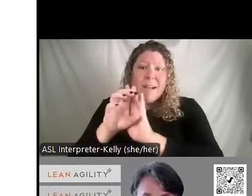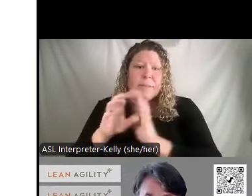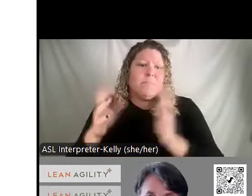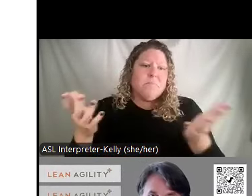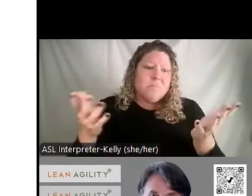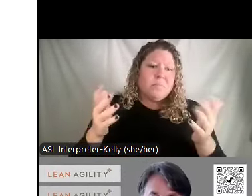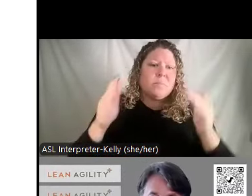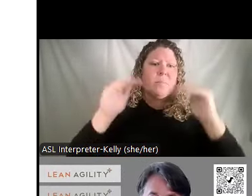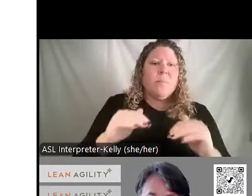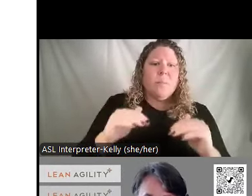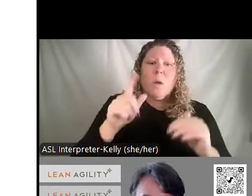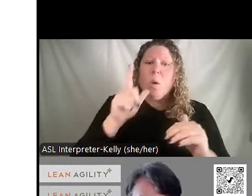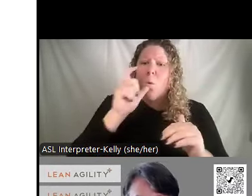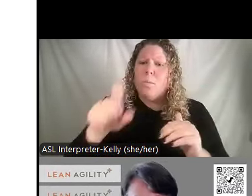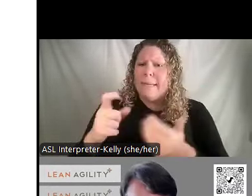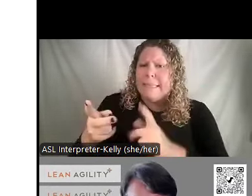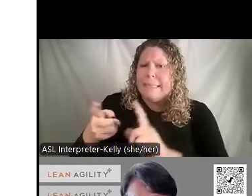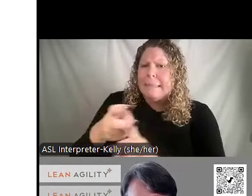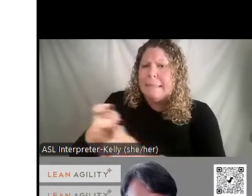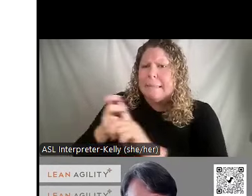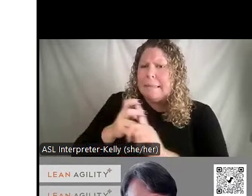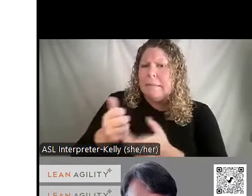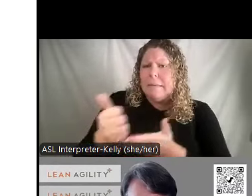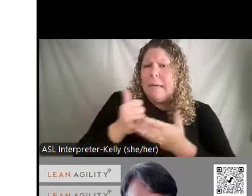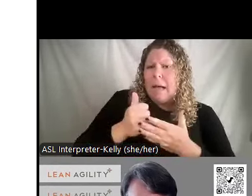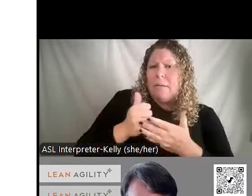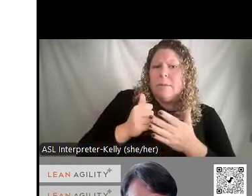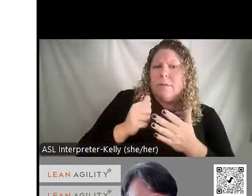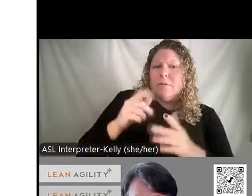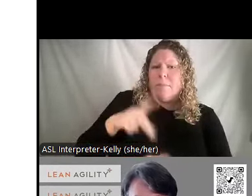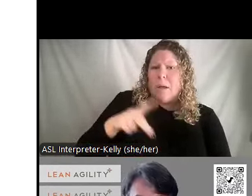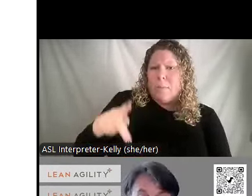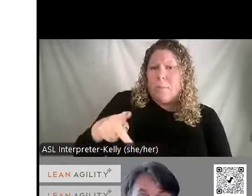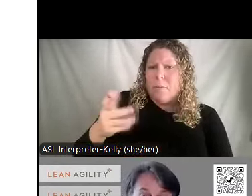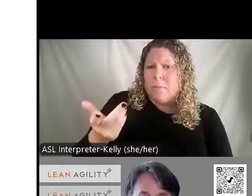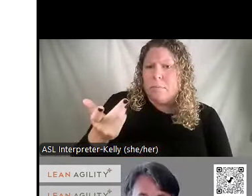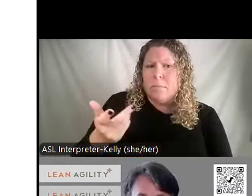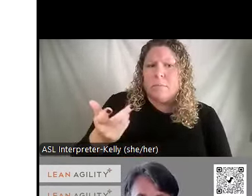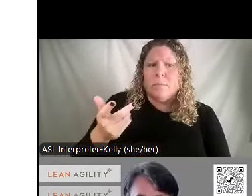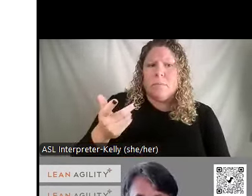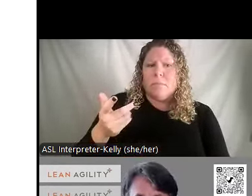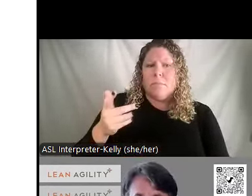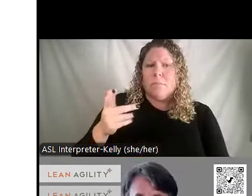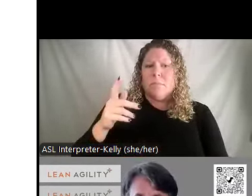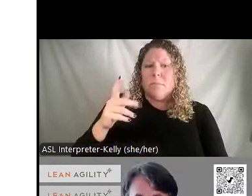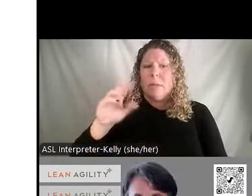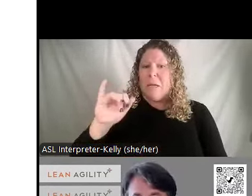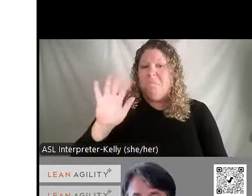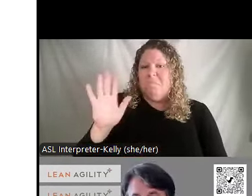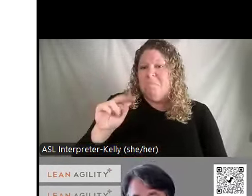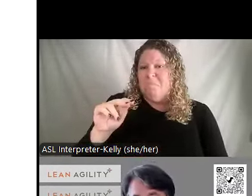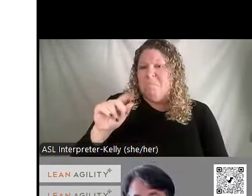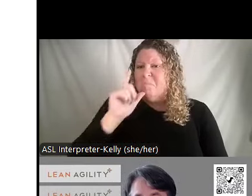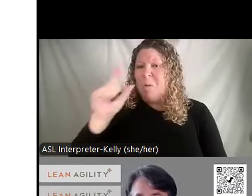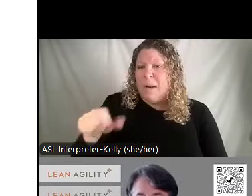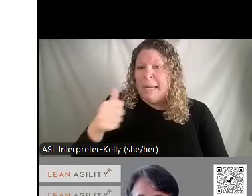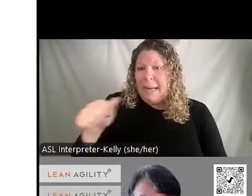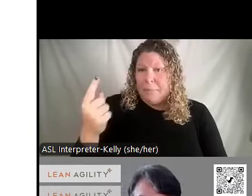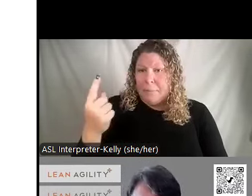consult in building this PowerPoint deck? Who must we consult? Should we consult? Could we? And even we don't need to consult. And if you look at the